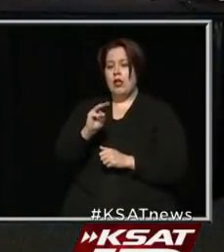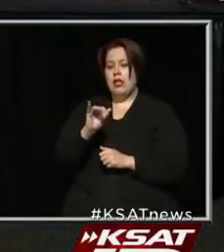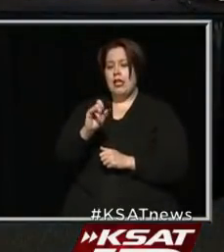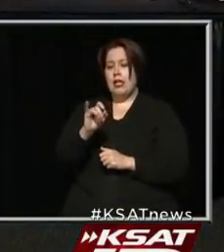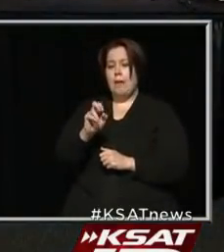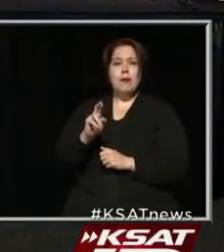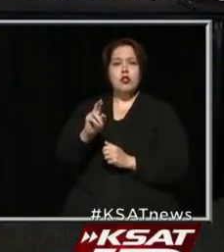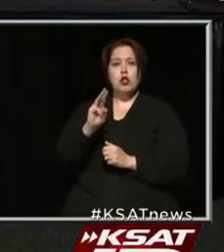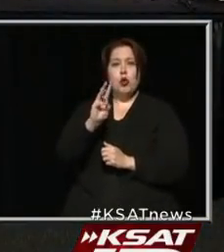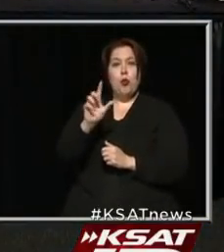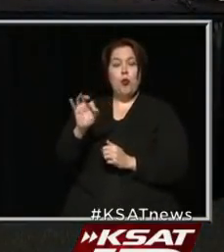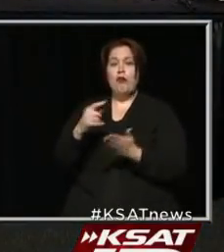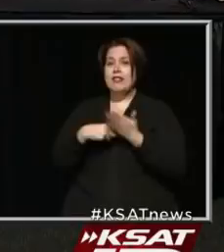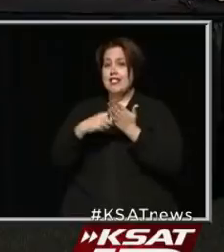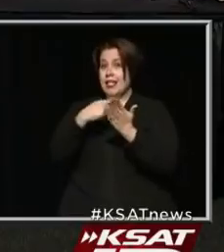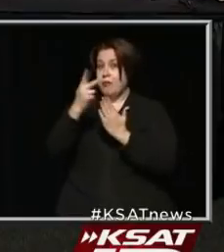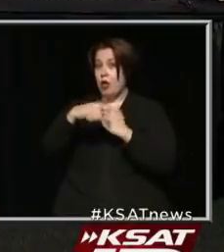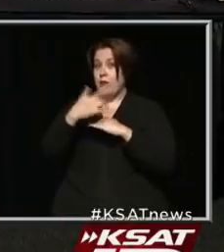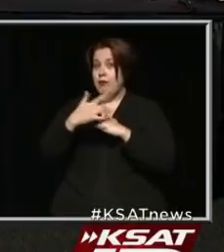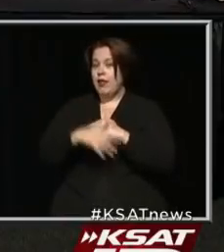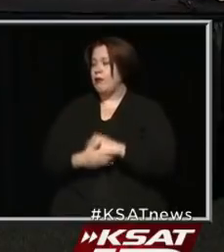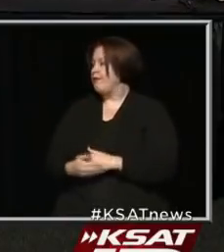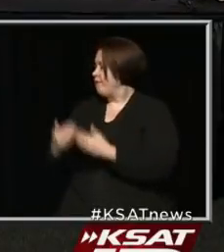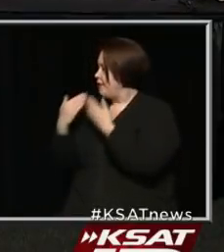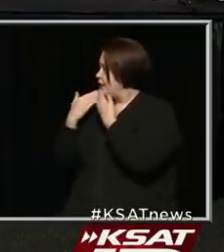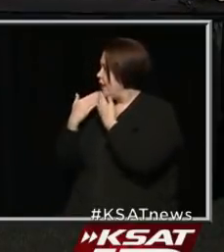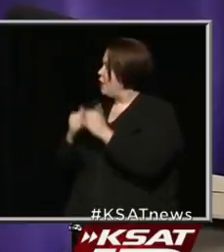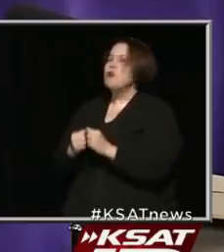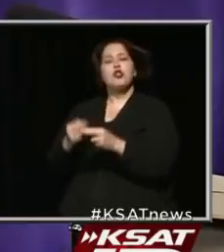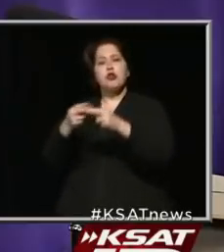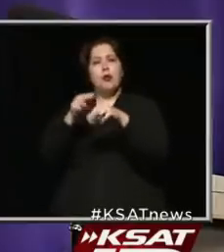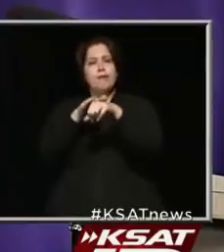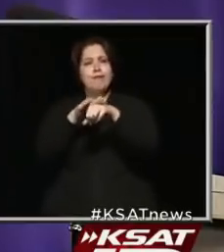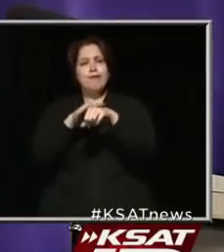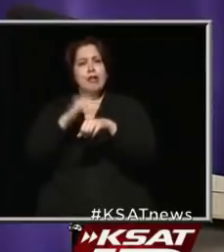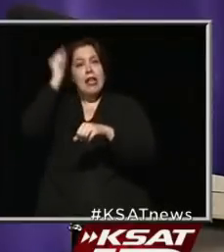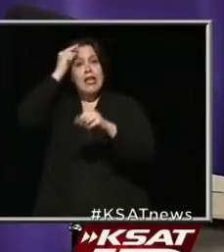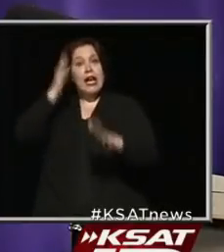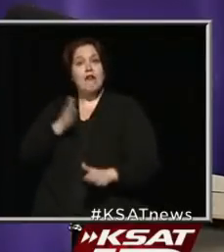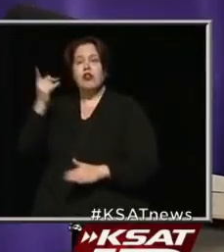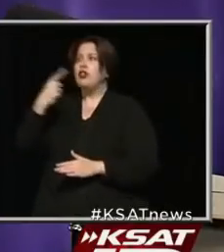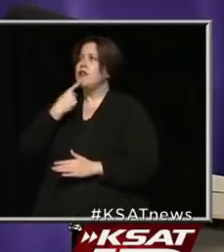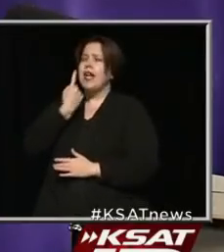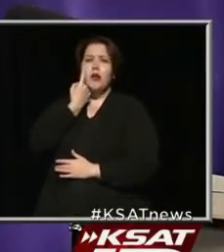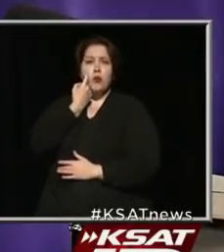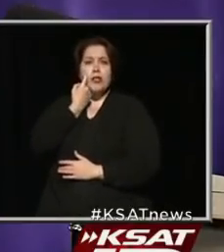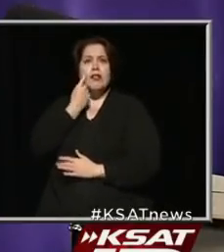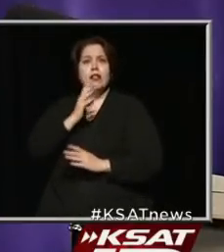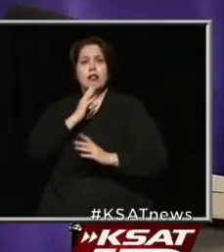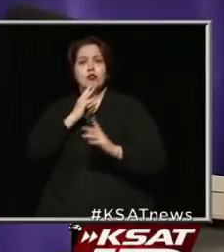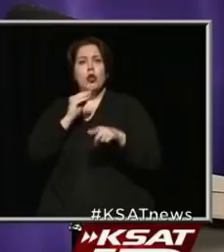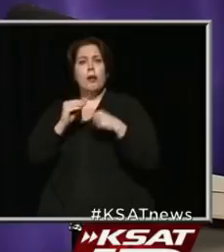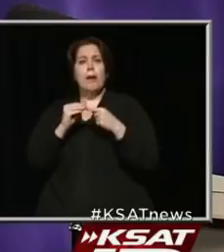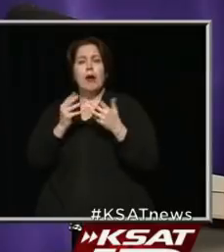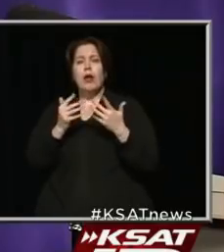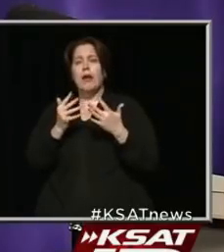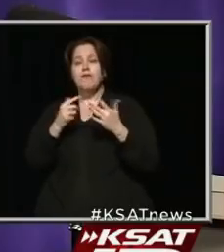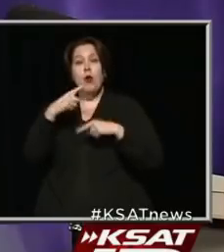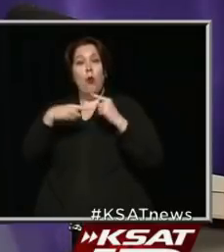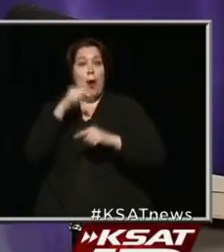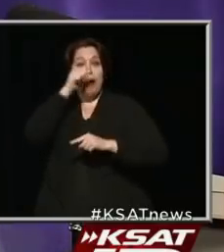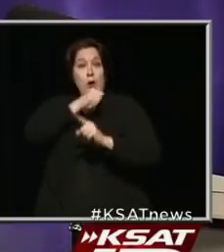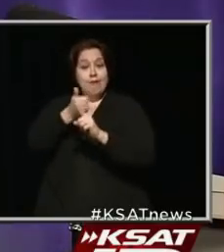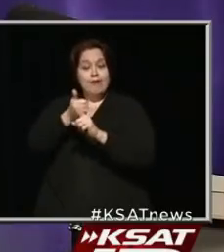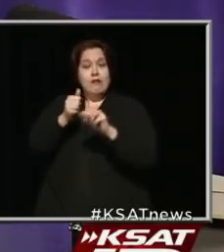county programs that are available. Thank you, Mayor. Real quickly, the governor came out not too long ago talking about when bars